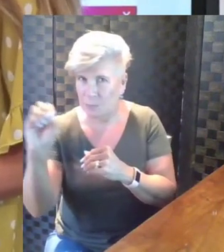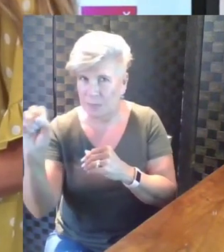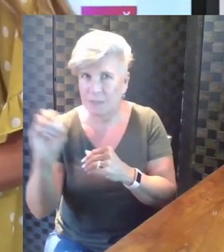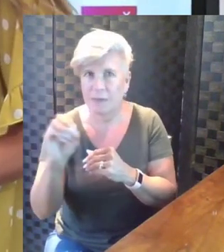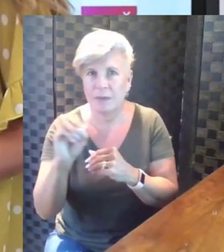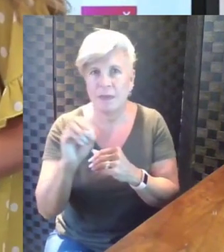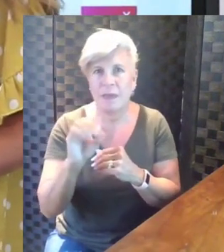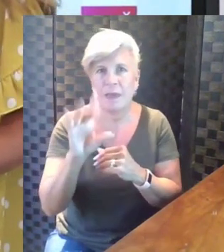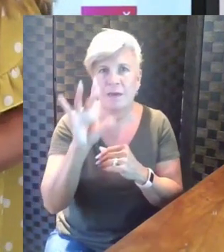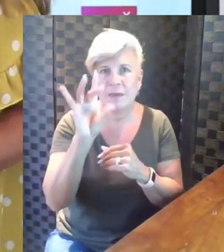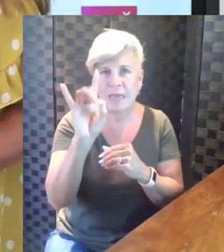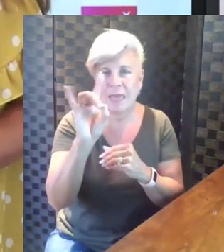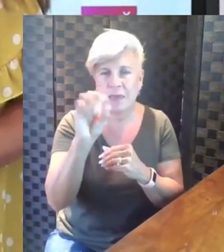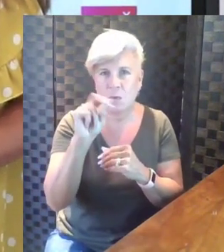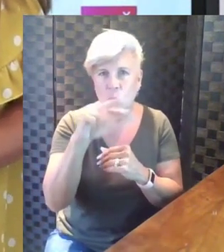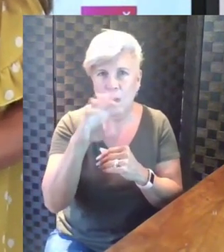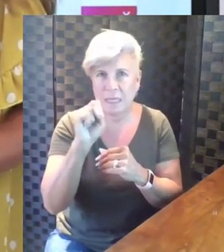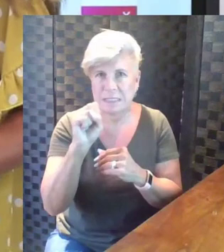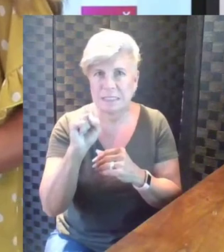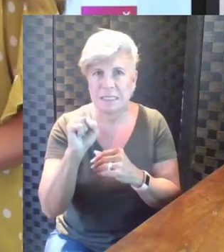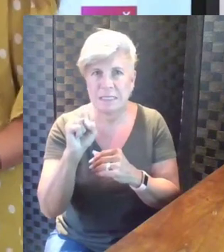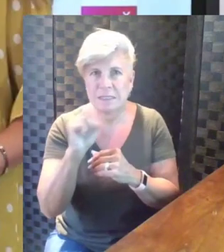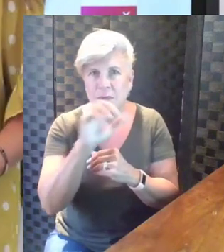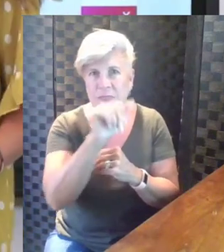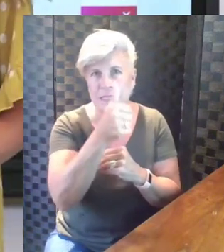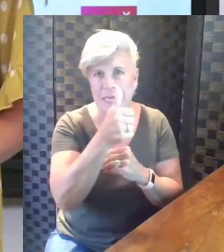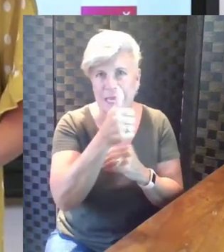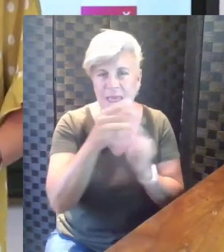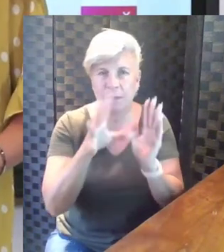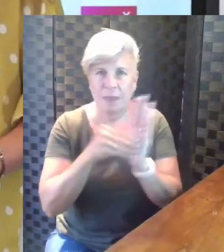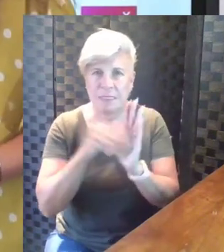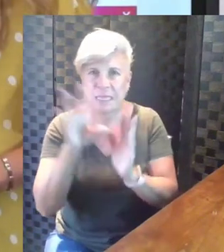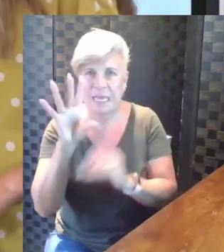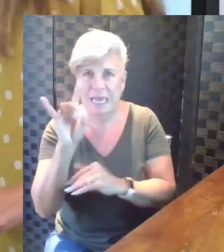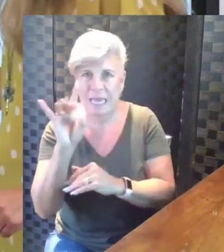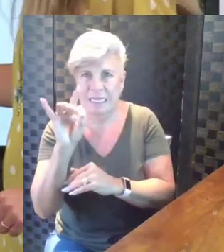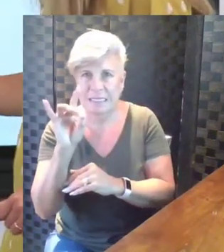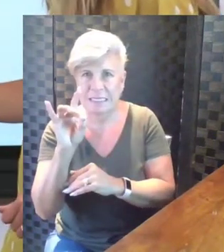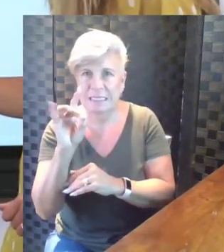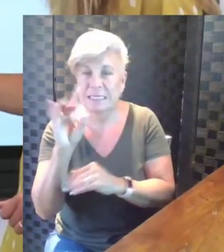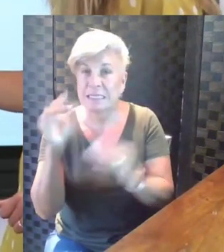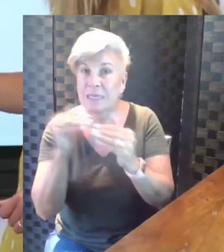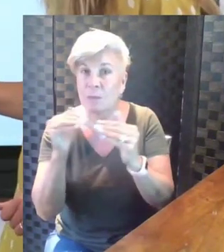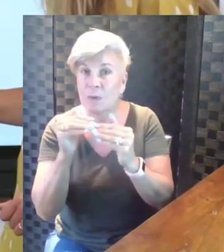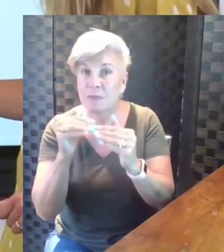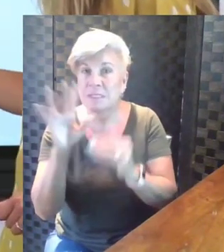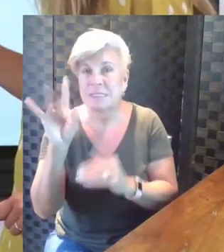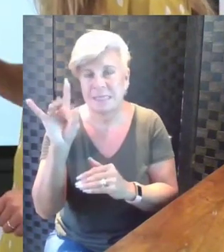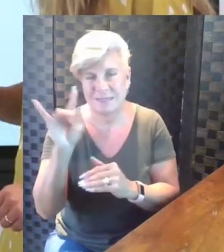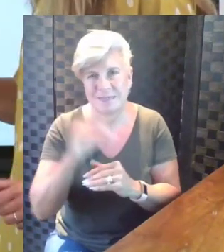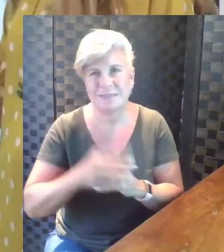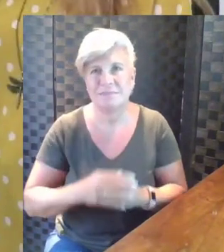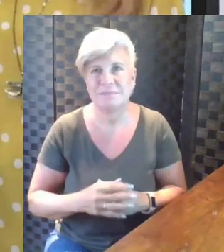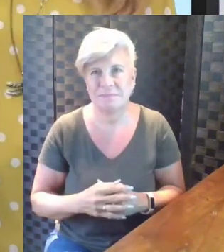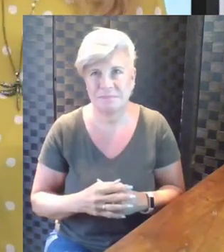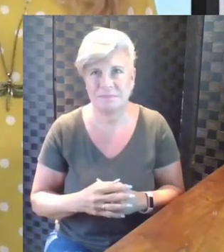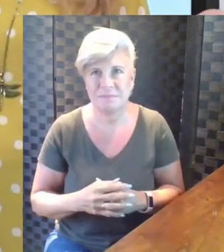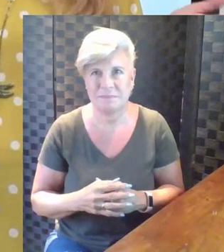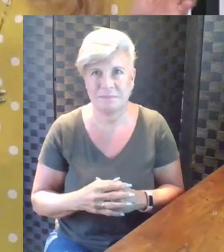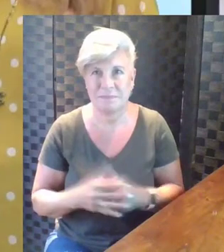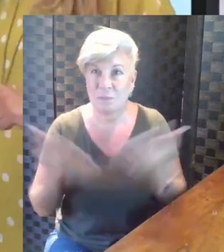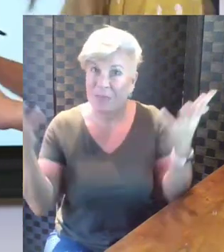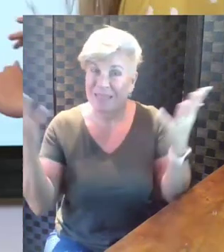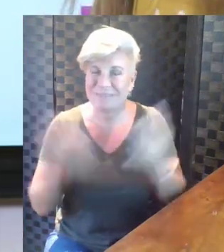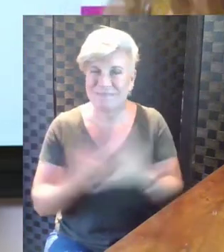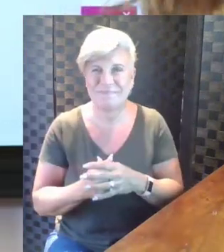ones place. I bring my 8 in here. A group of 10 plus 8 ones is 18. Voila.